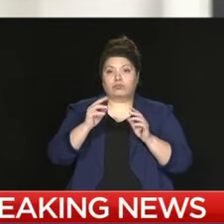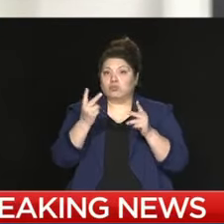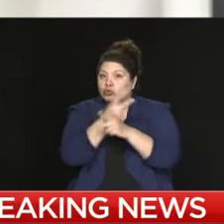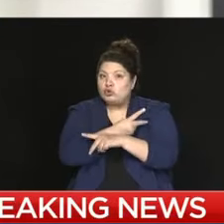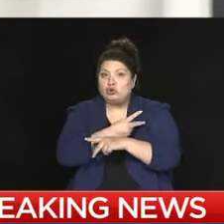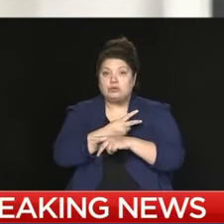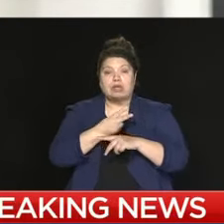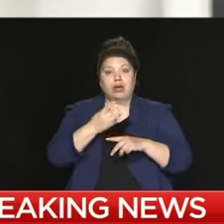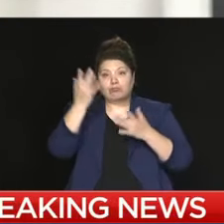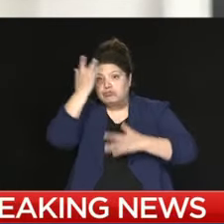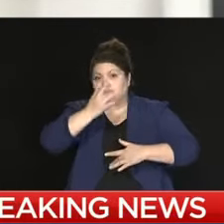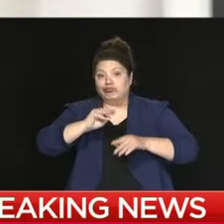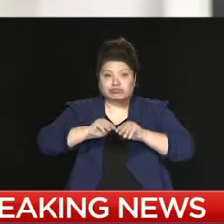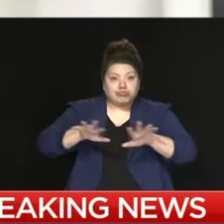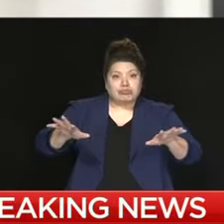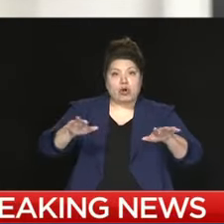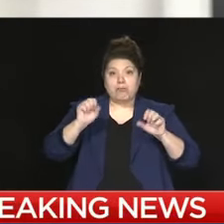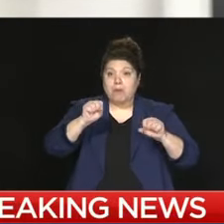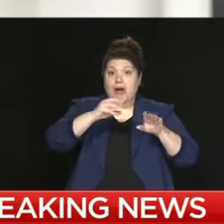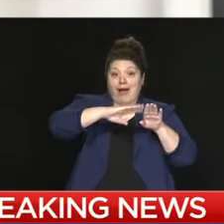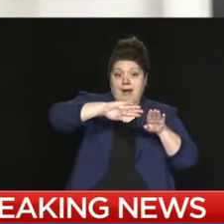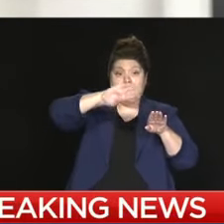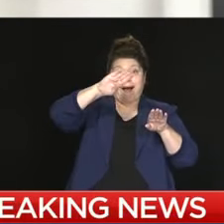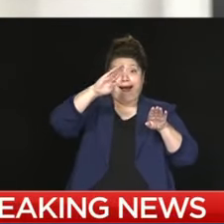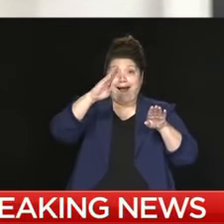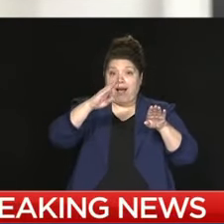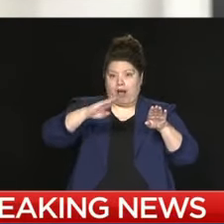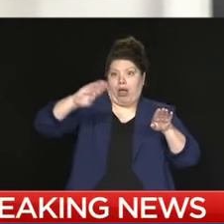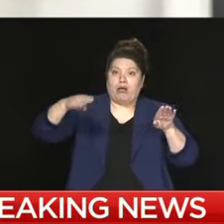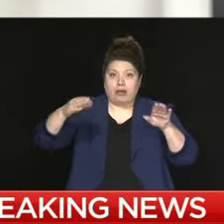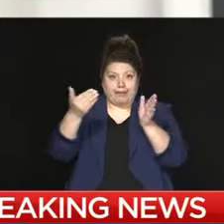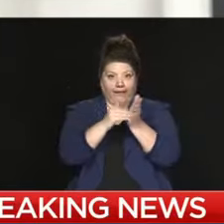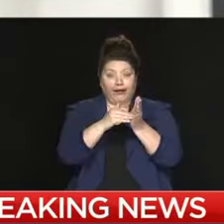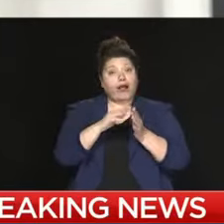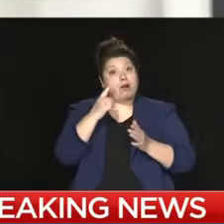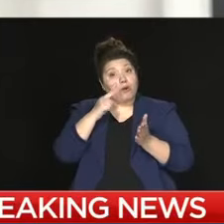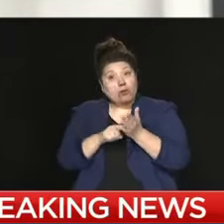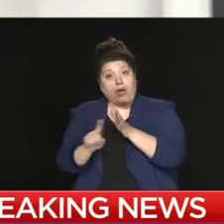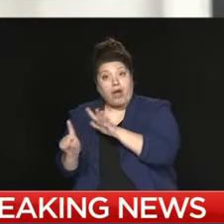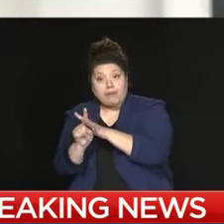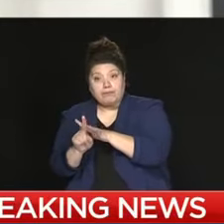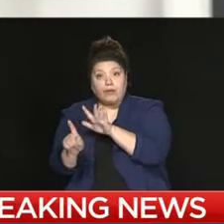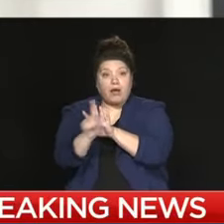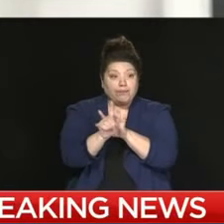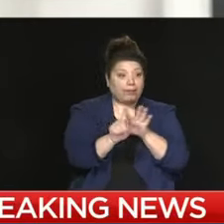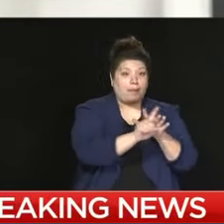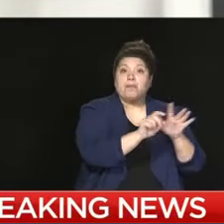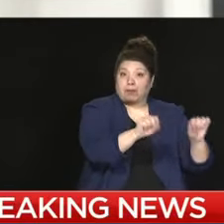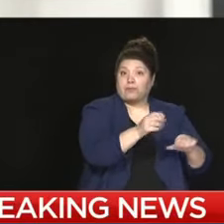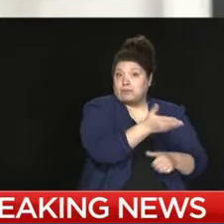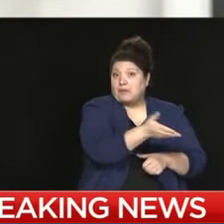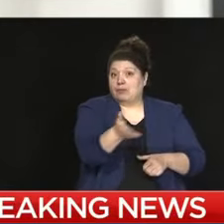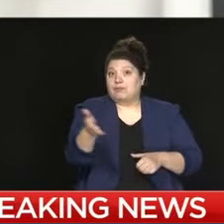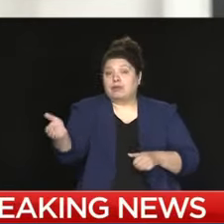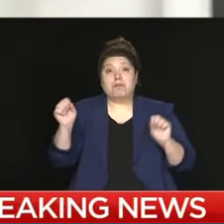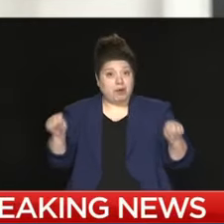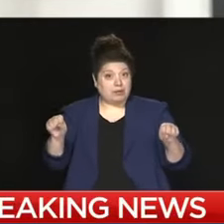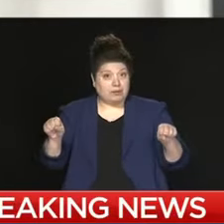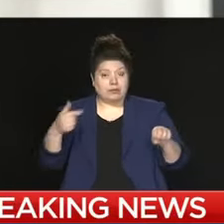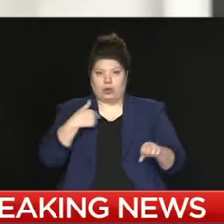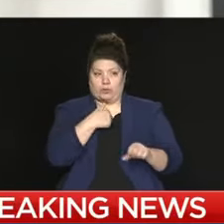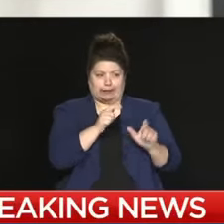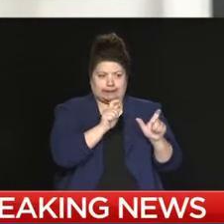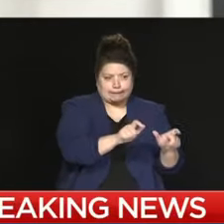or a new spike of COVID-19. And if there are cases that start to resurge, as likely will happen here and there, that we are able